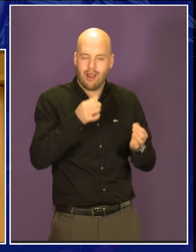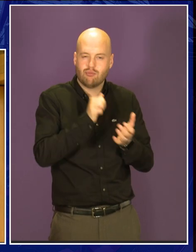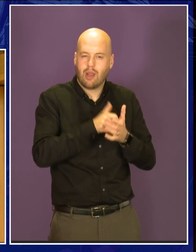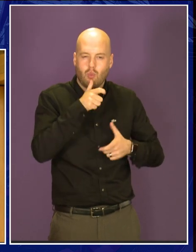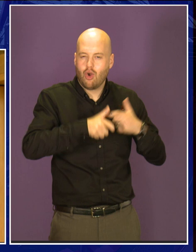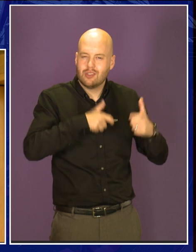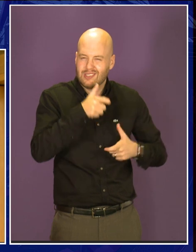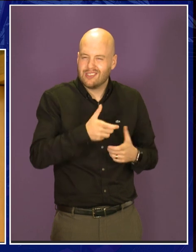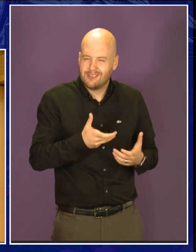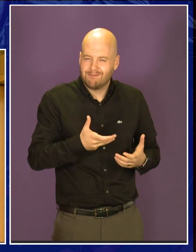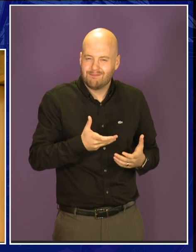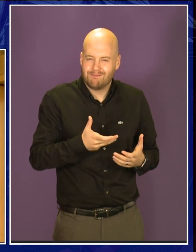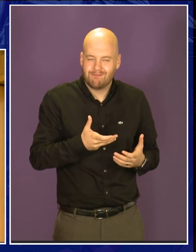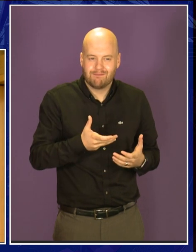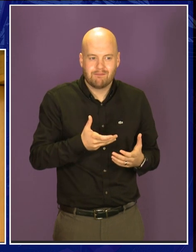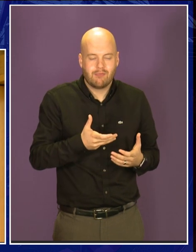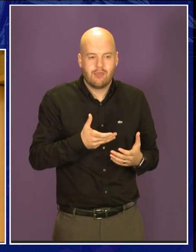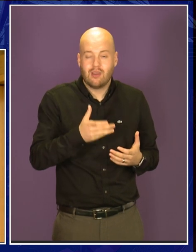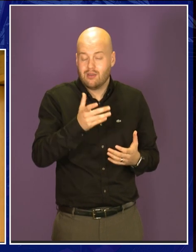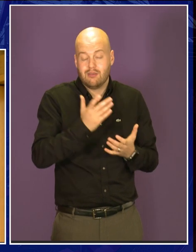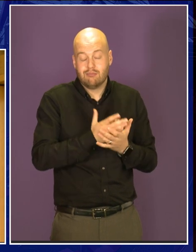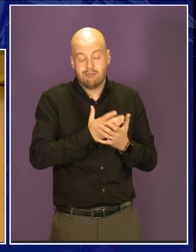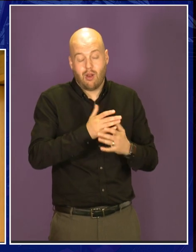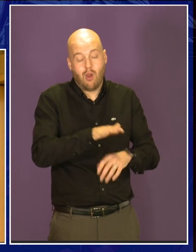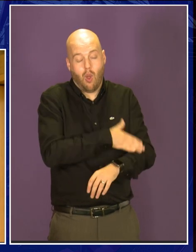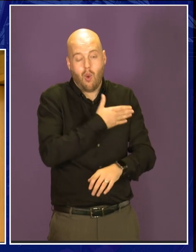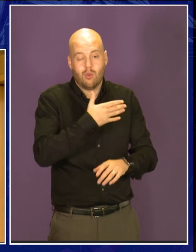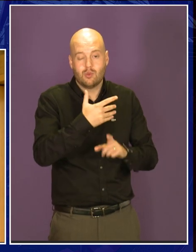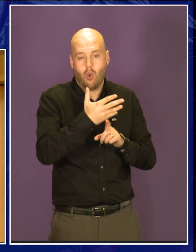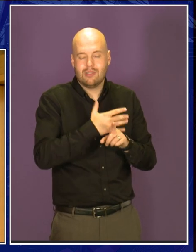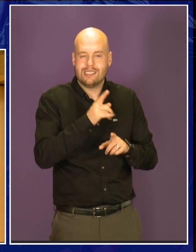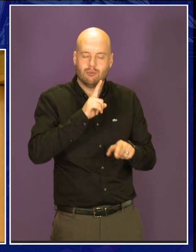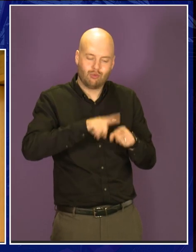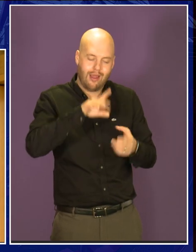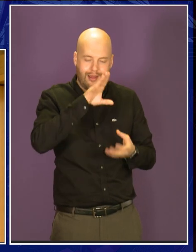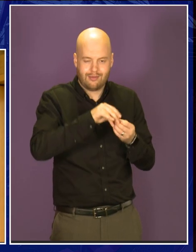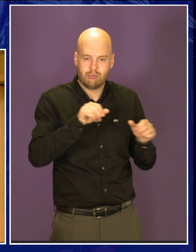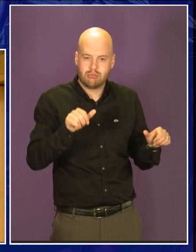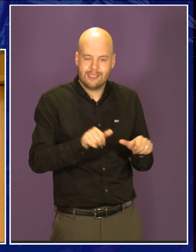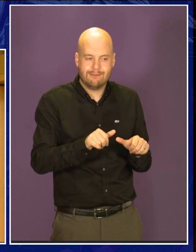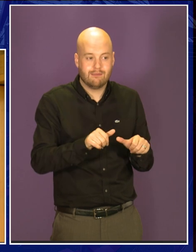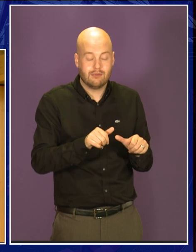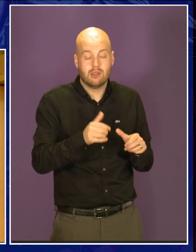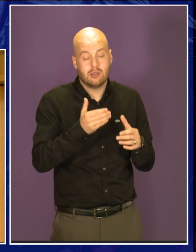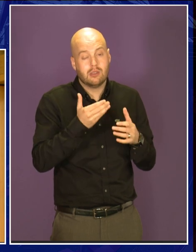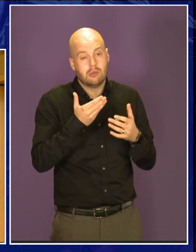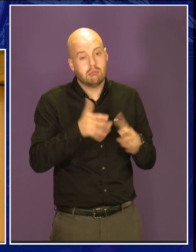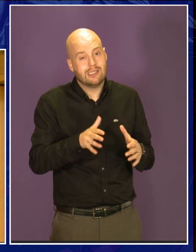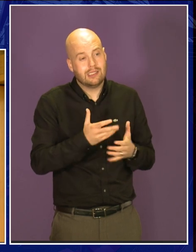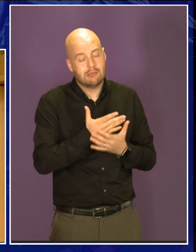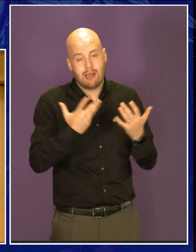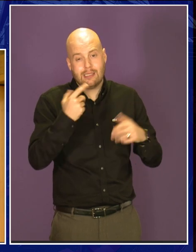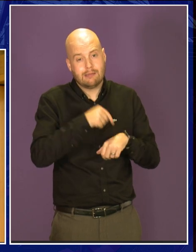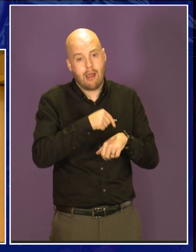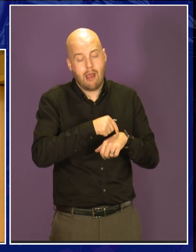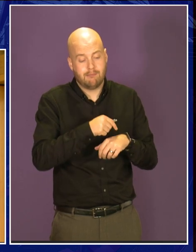And so this is a long story, but very, very briefly. There was many moments during genocide in